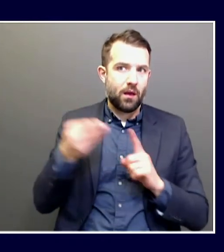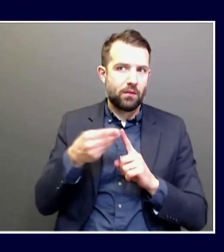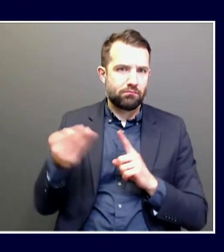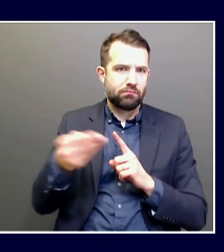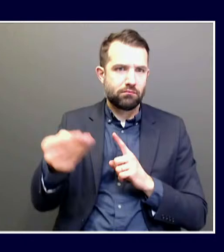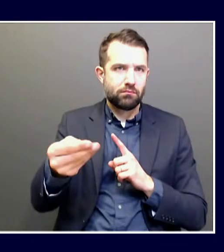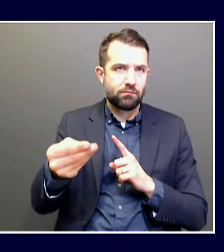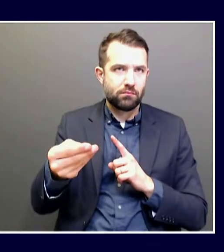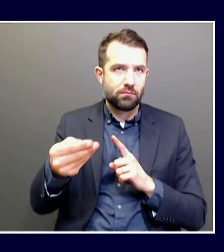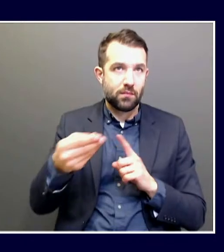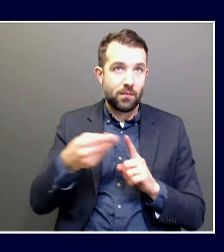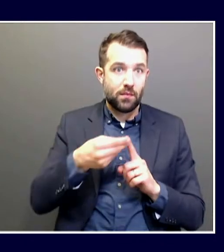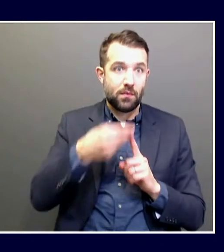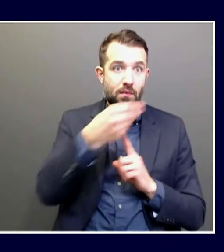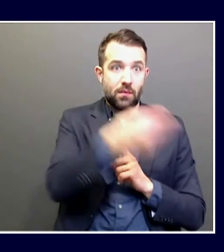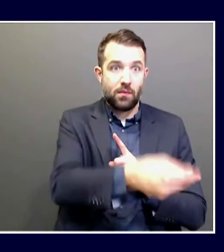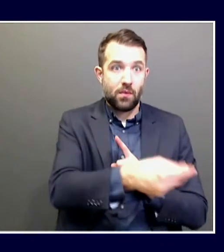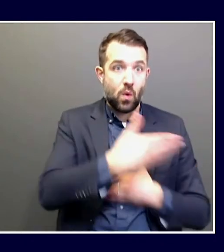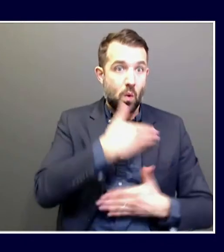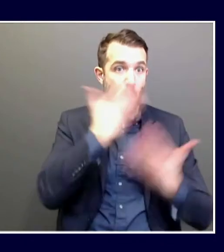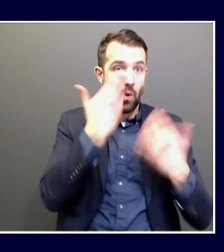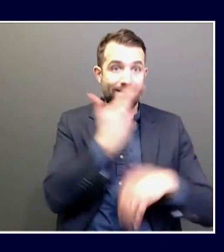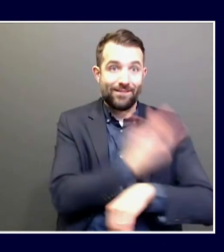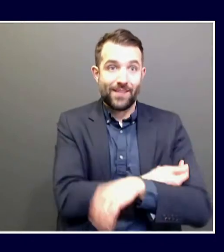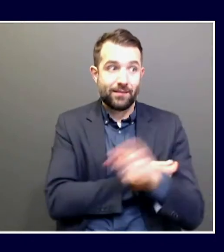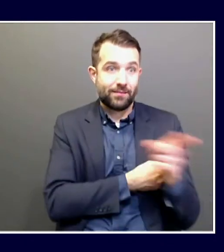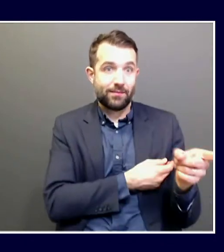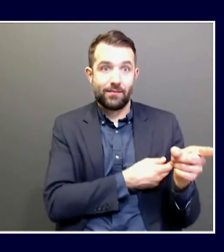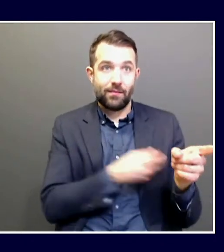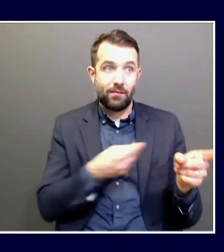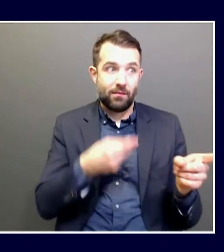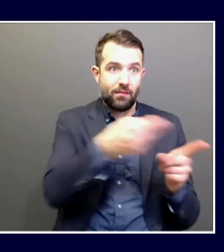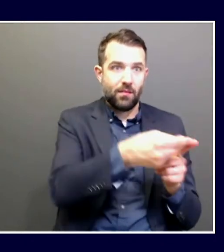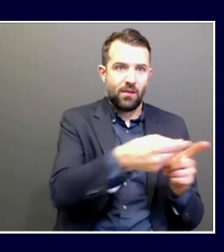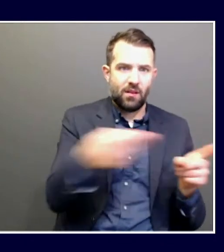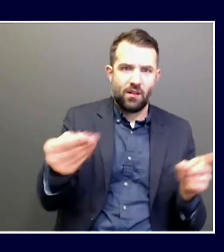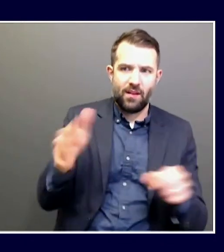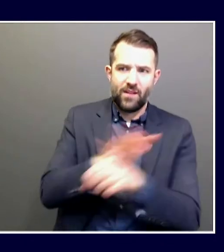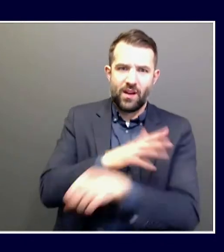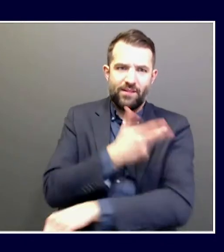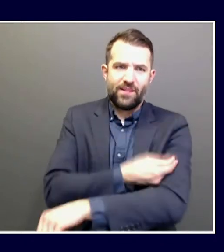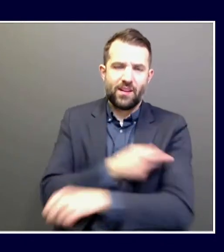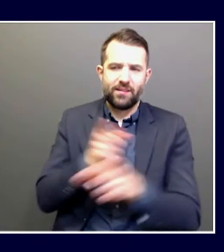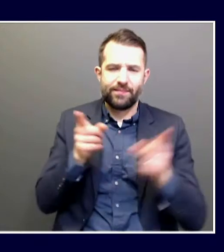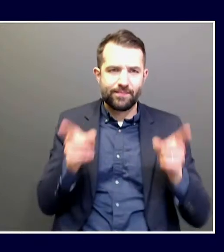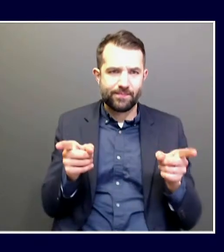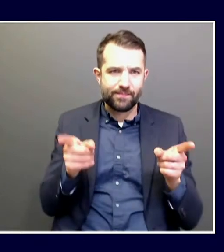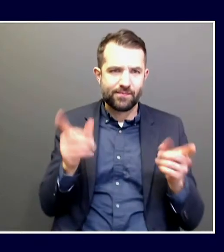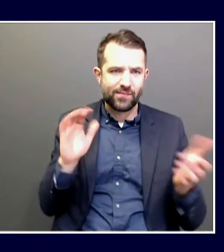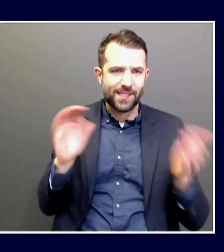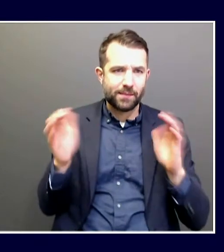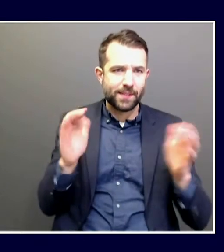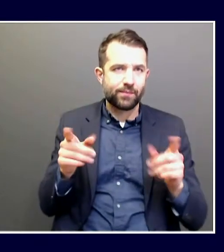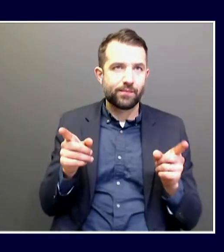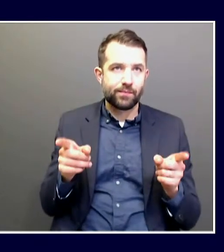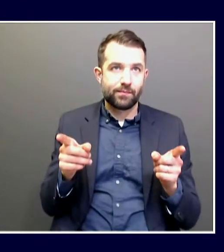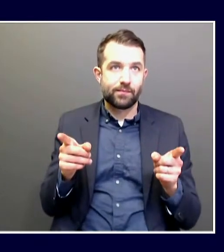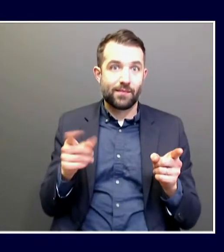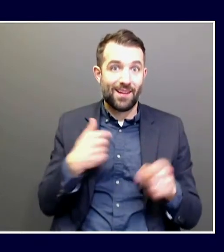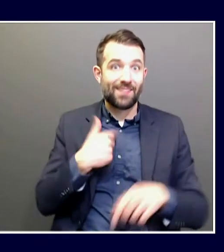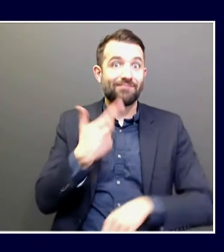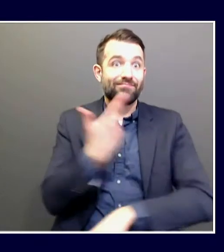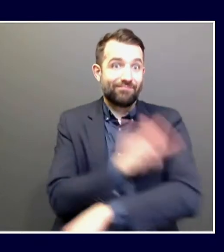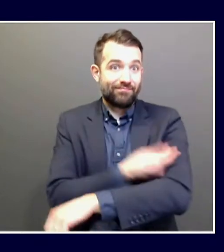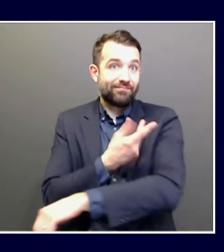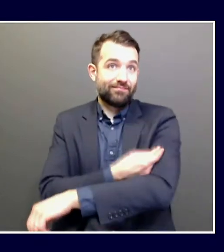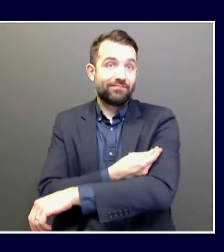do. Individuals who are fully vaccinated and boosted can still harbor the Omicron variant and still